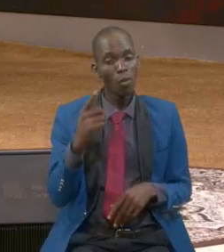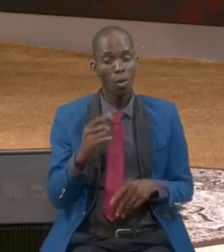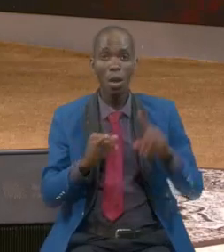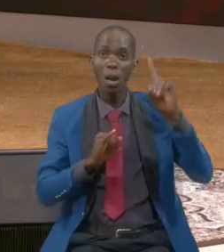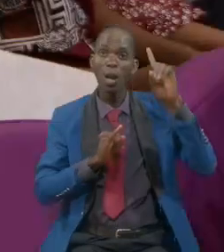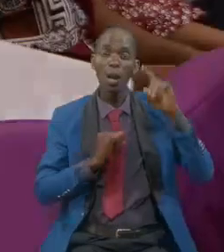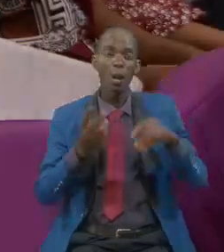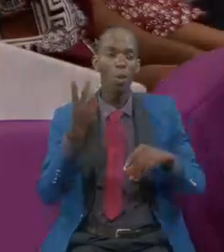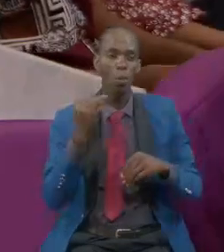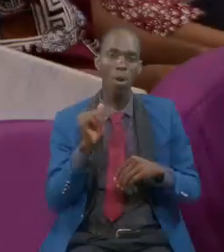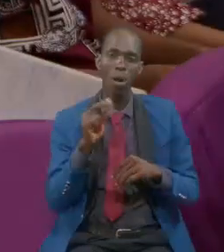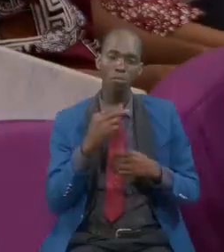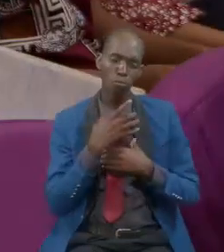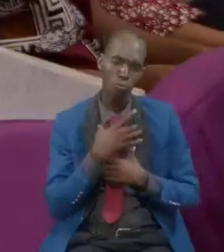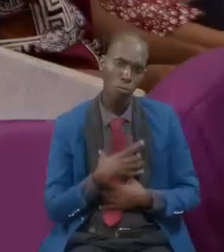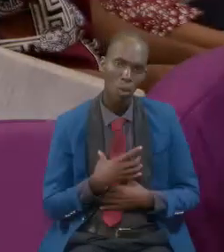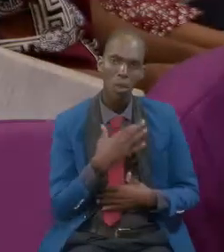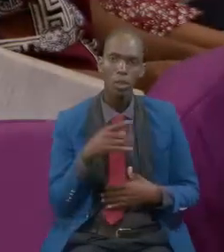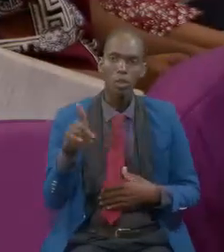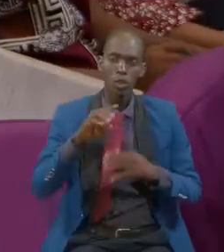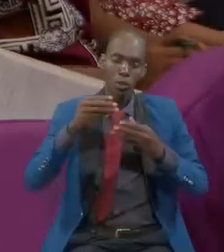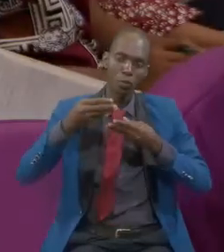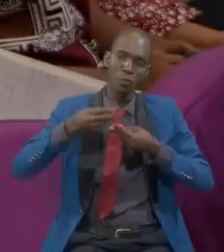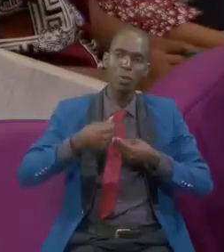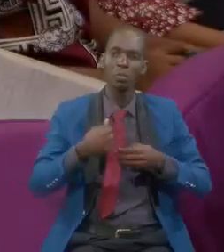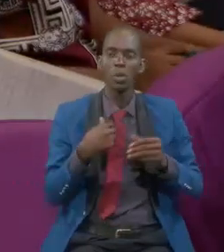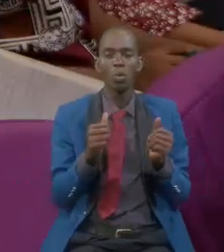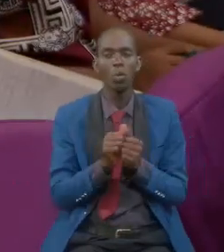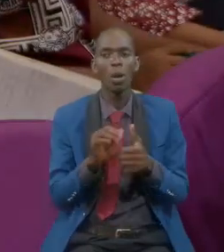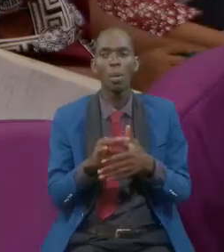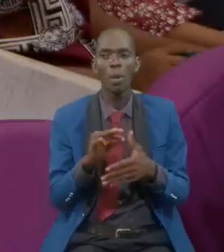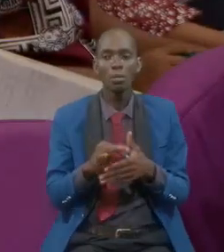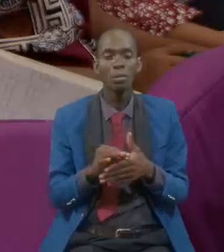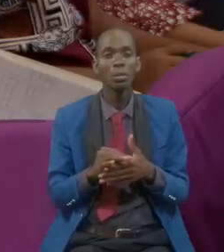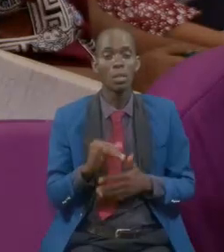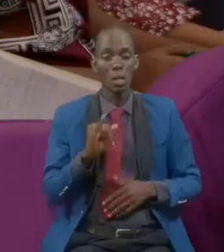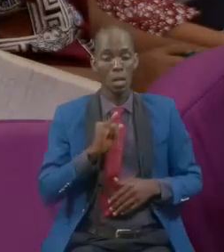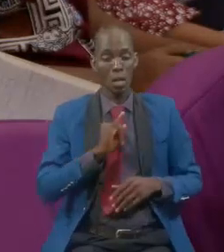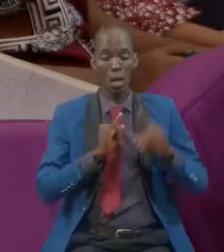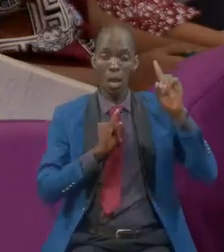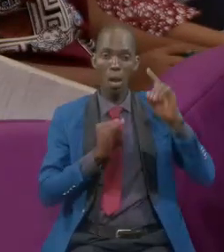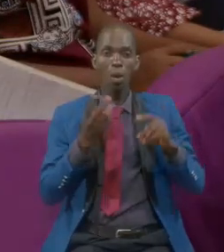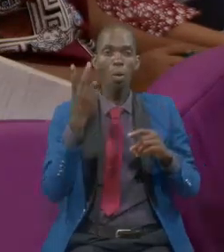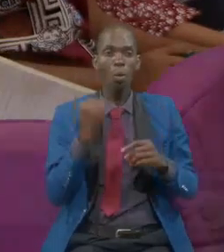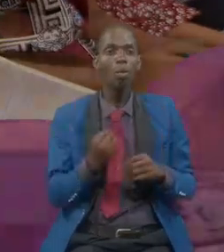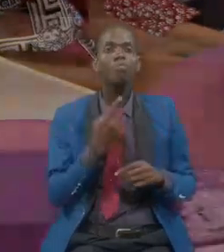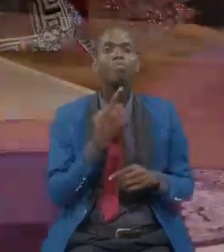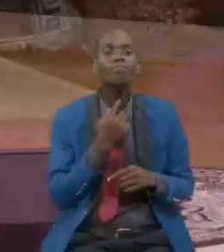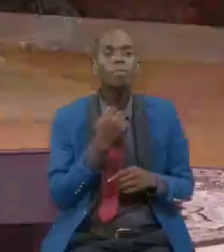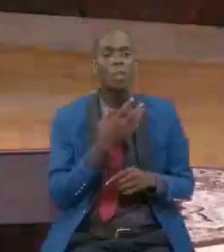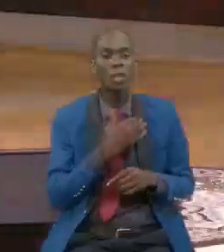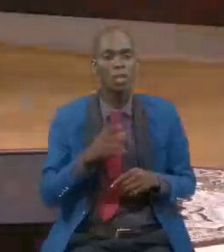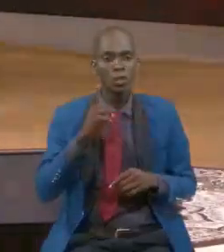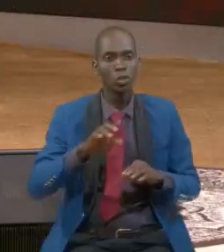an hunger and he gave me meat I was thirsty and he gave